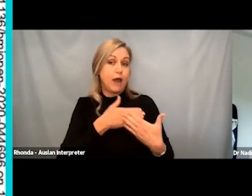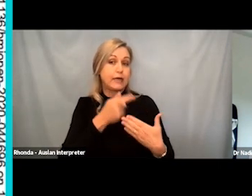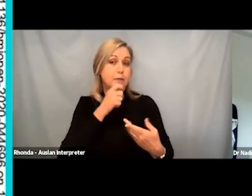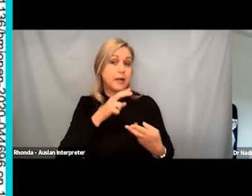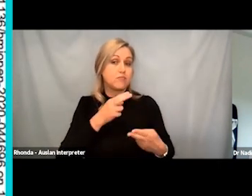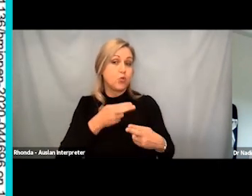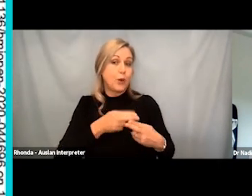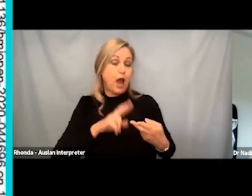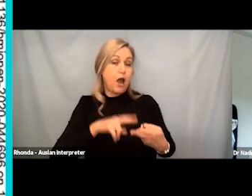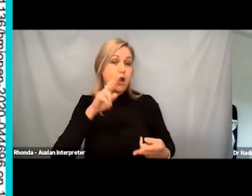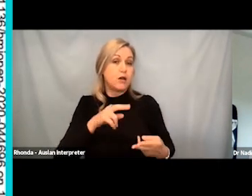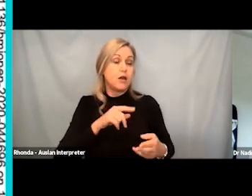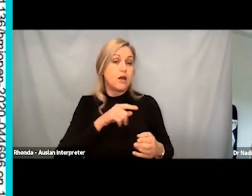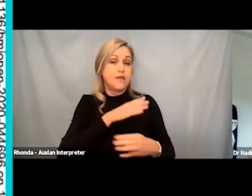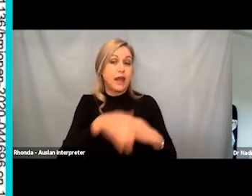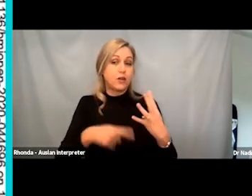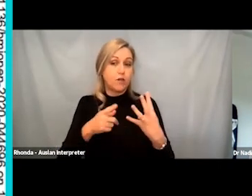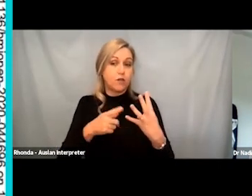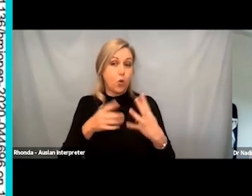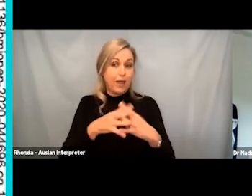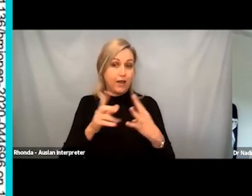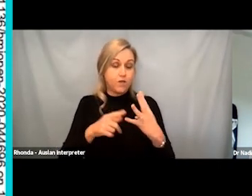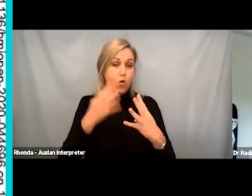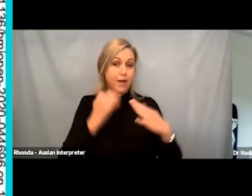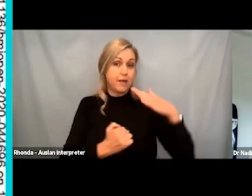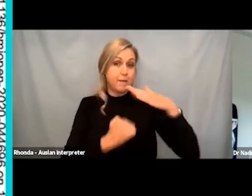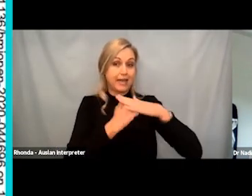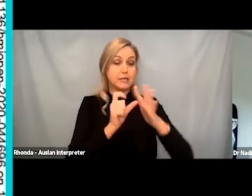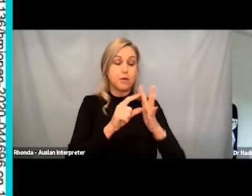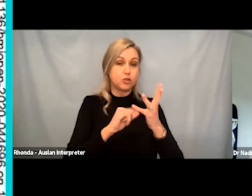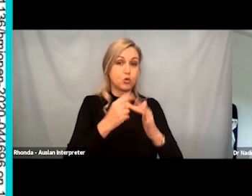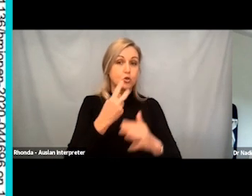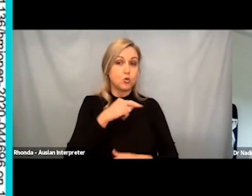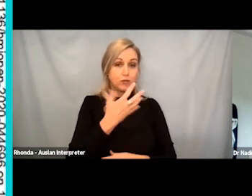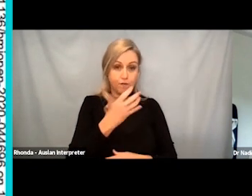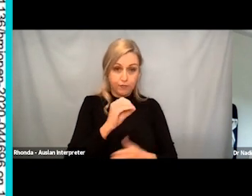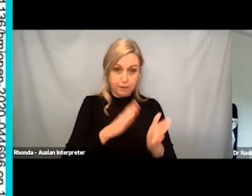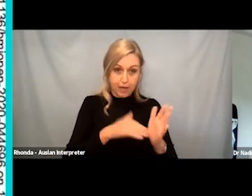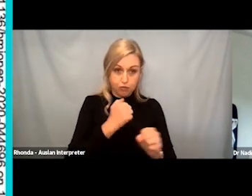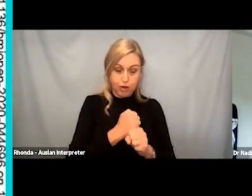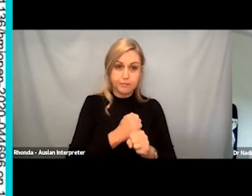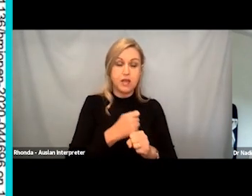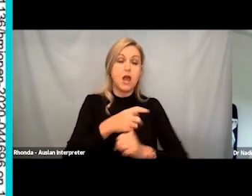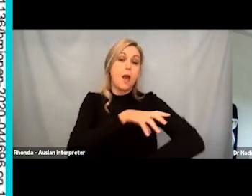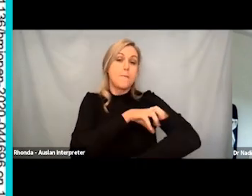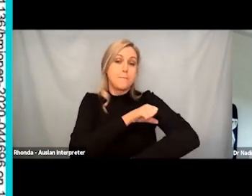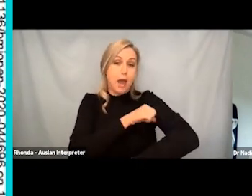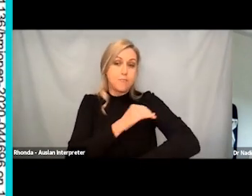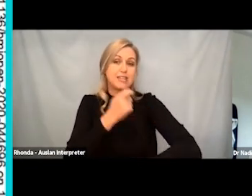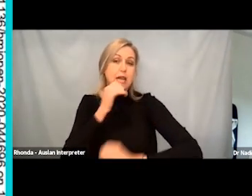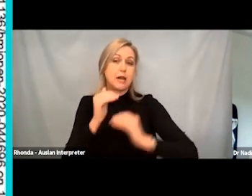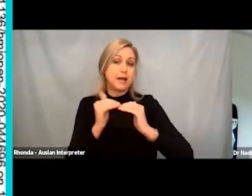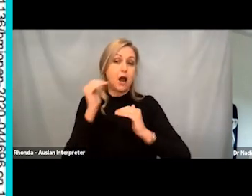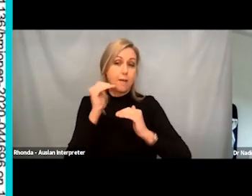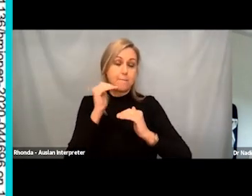week 4, when people reached the maximum dose of 250 milligrams, and blood pressure, just a slight increase too